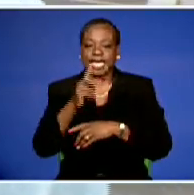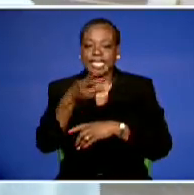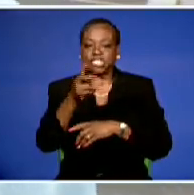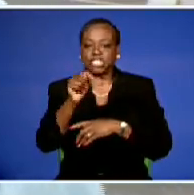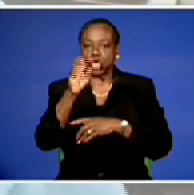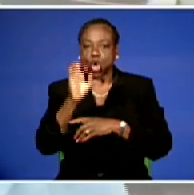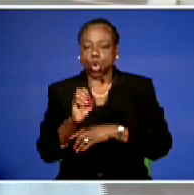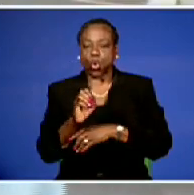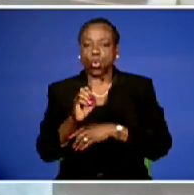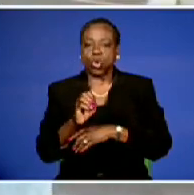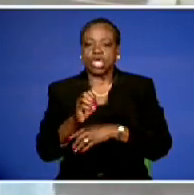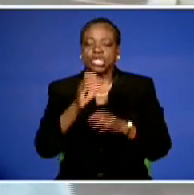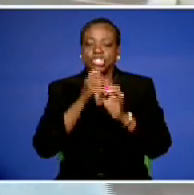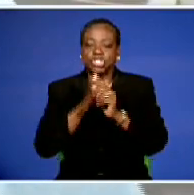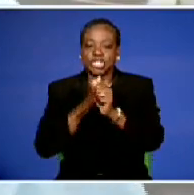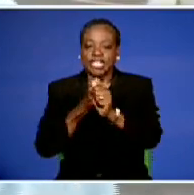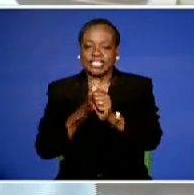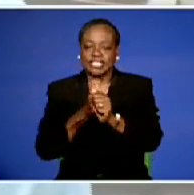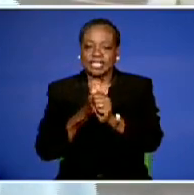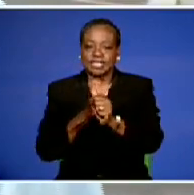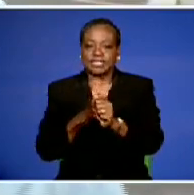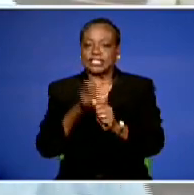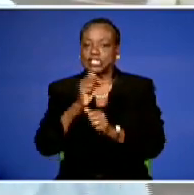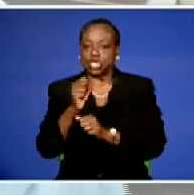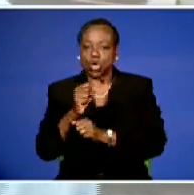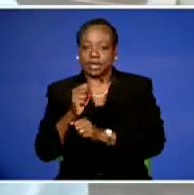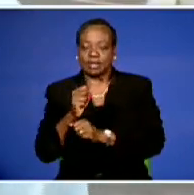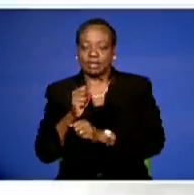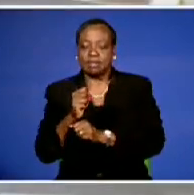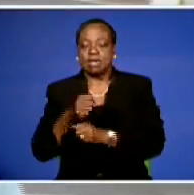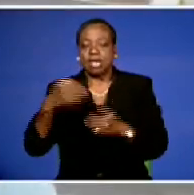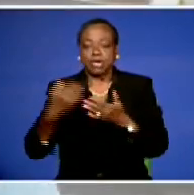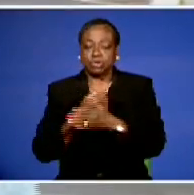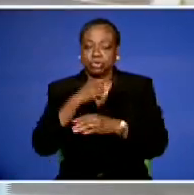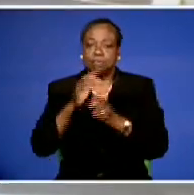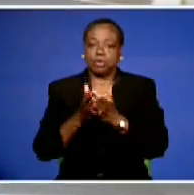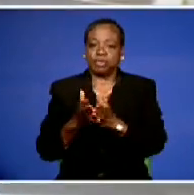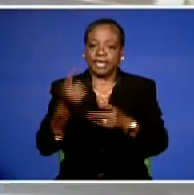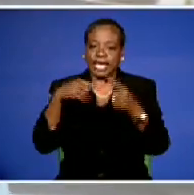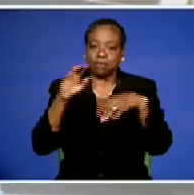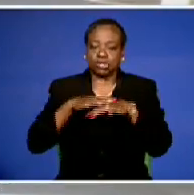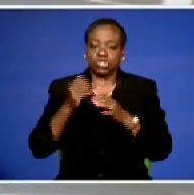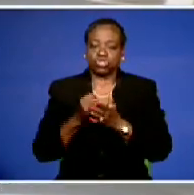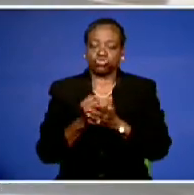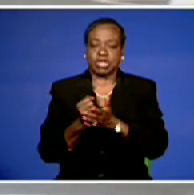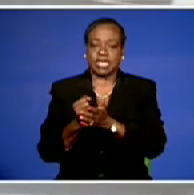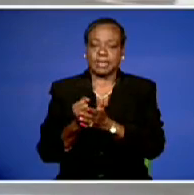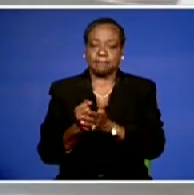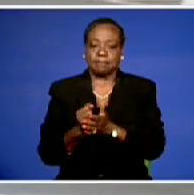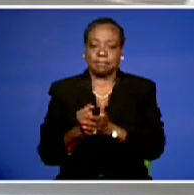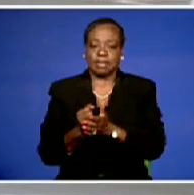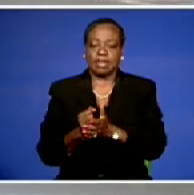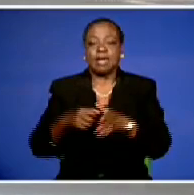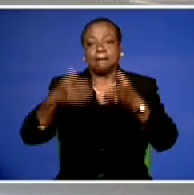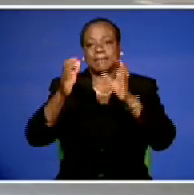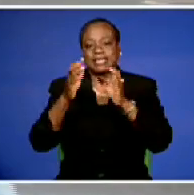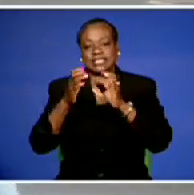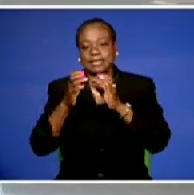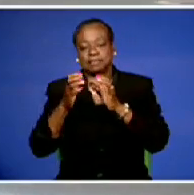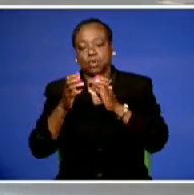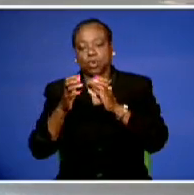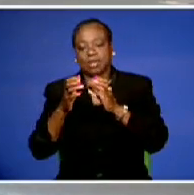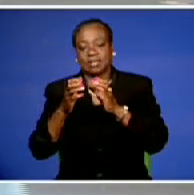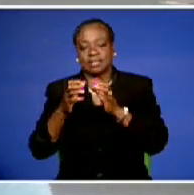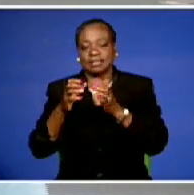Chaser, Slaughter, the new boat just come back on screen. You know, we have some onshore activities like basketball, the dance,